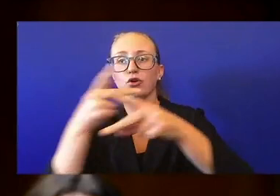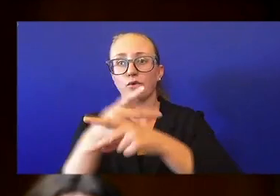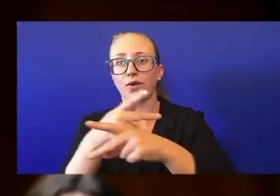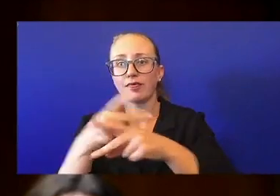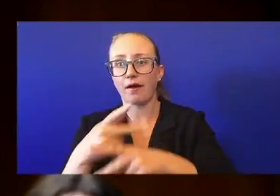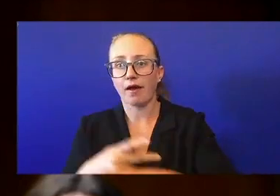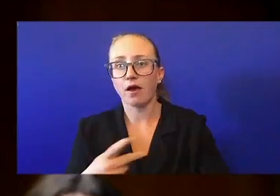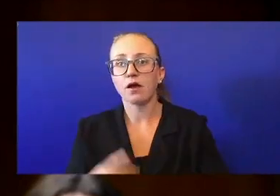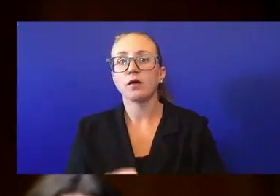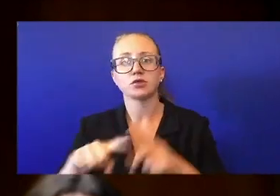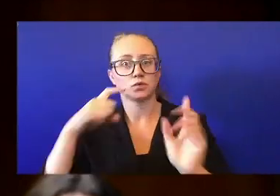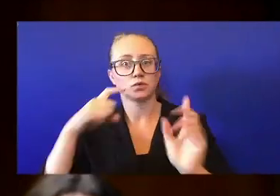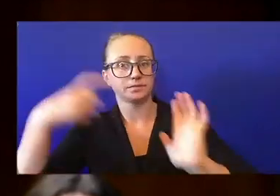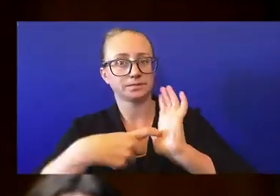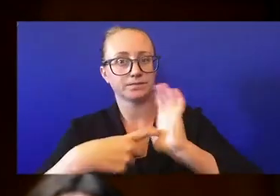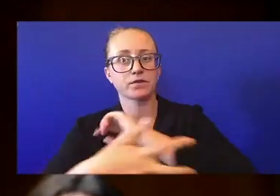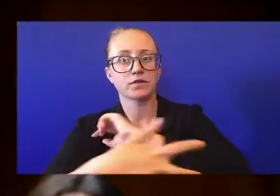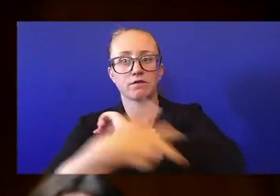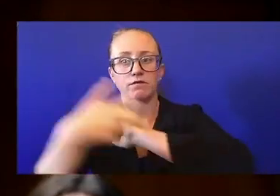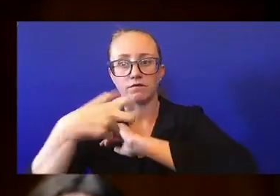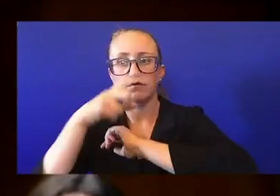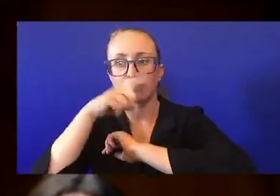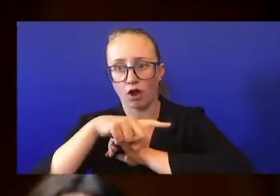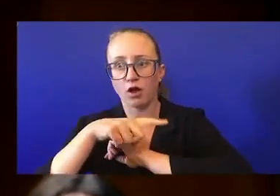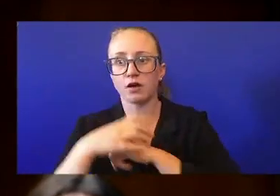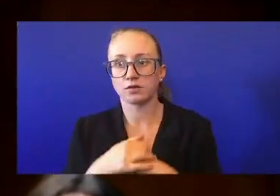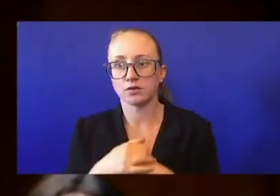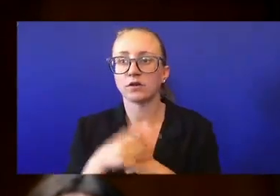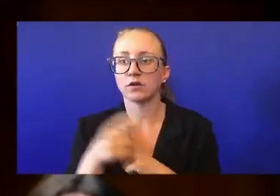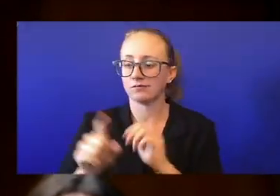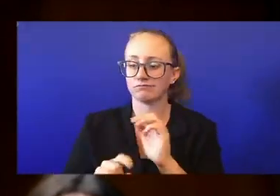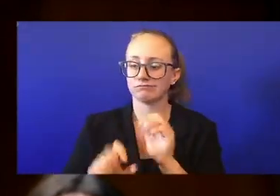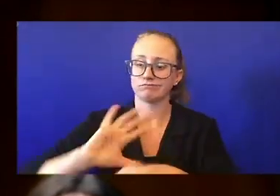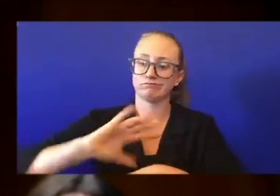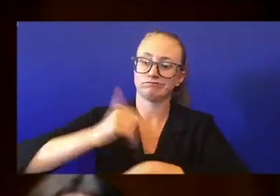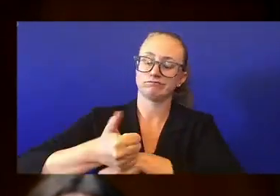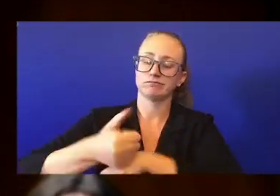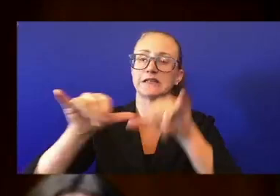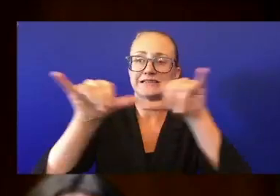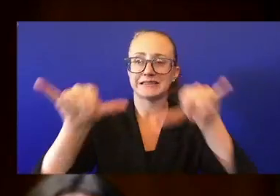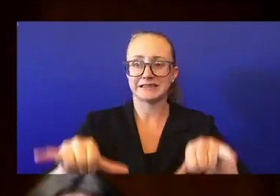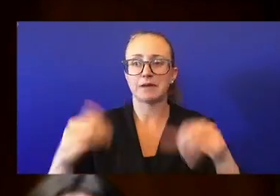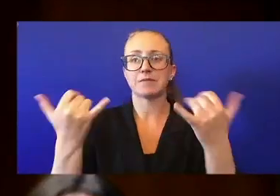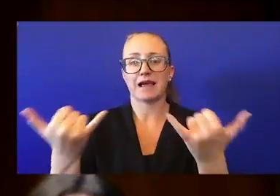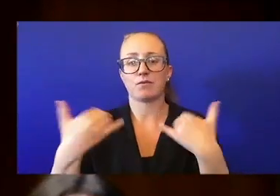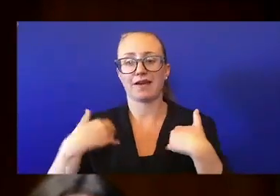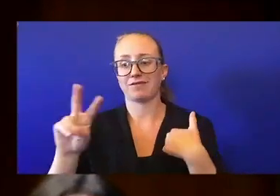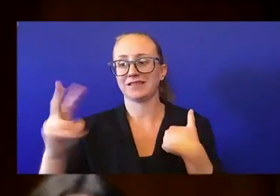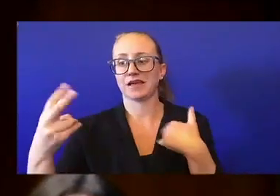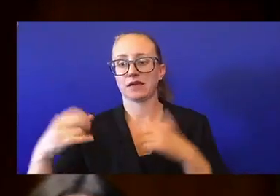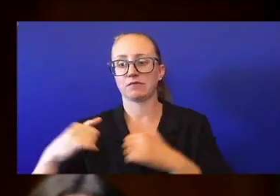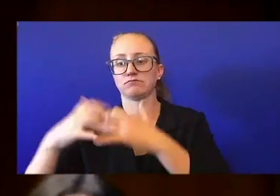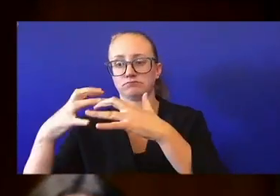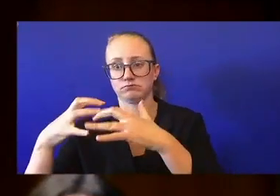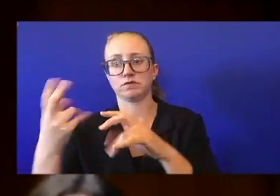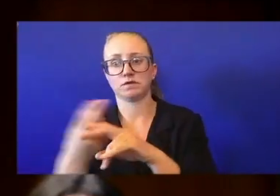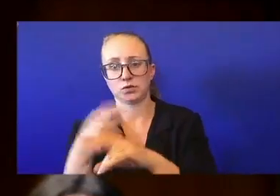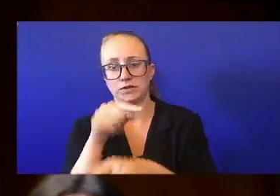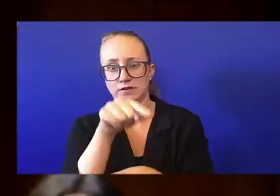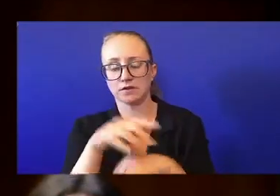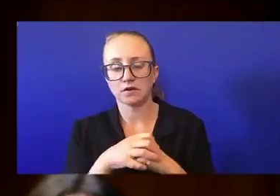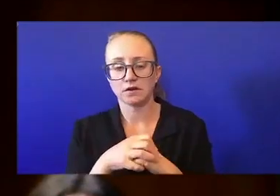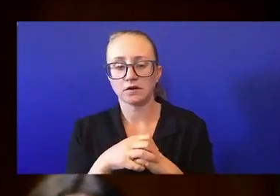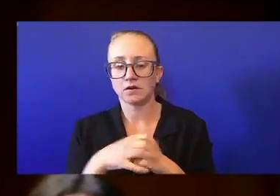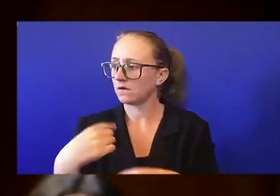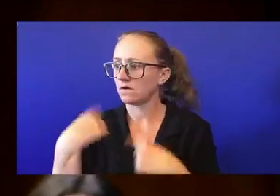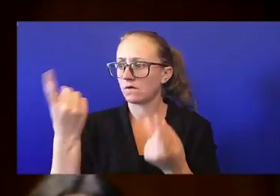have come up with this fraud prevention system. And now we have the second installment of that. And over time, they have been